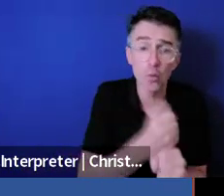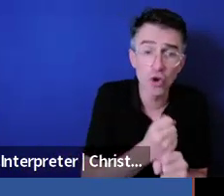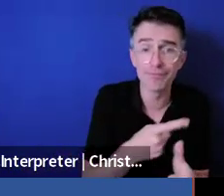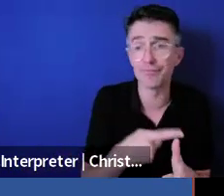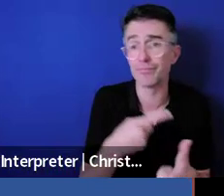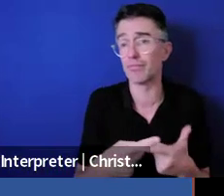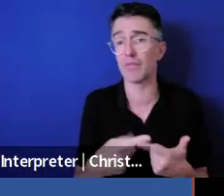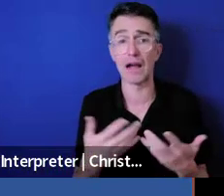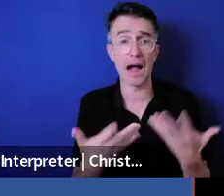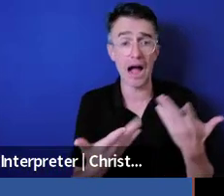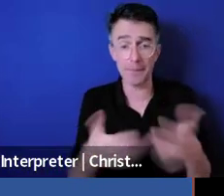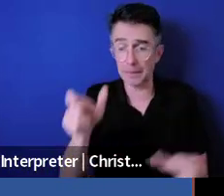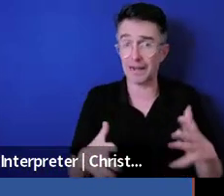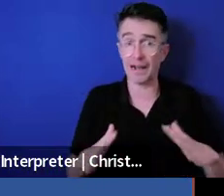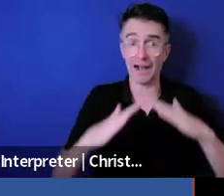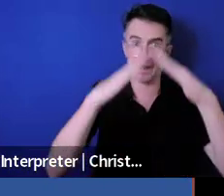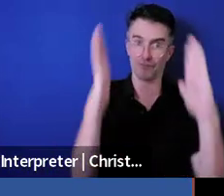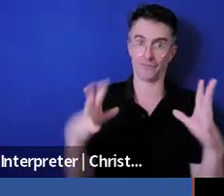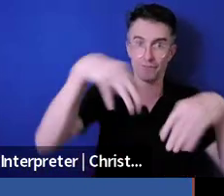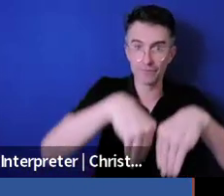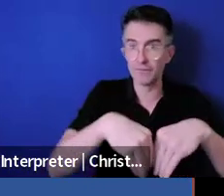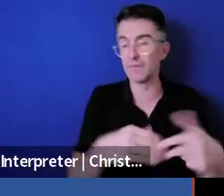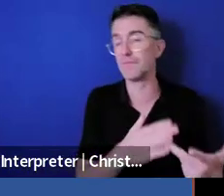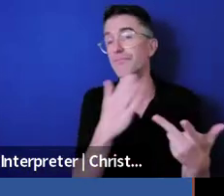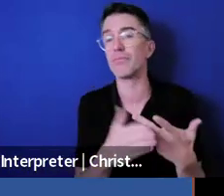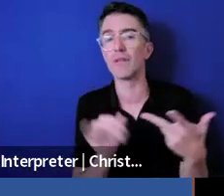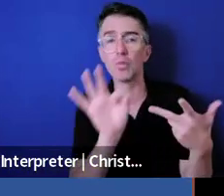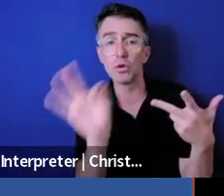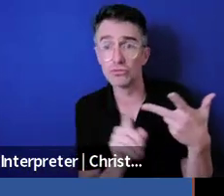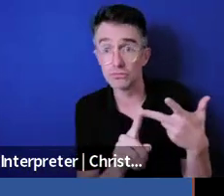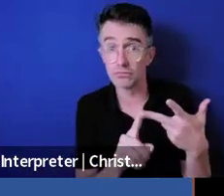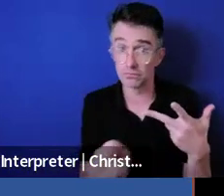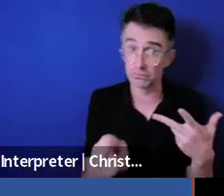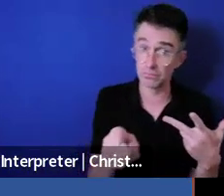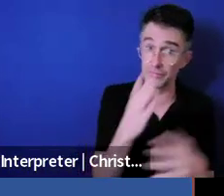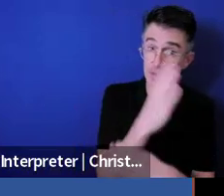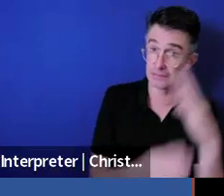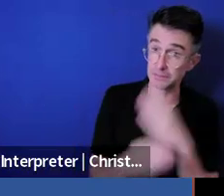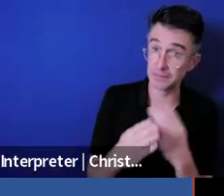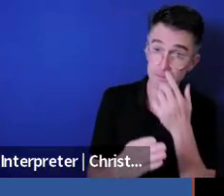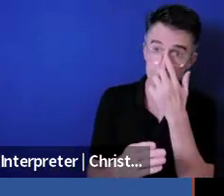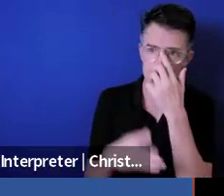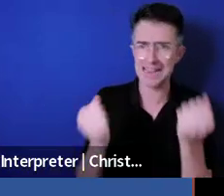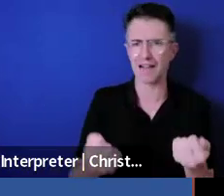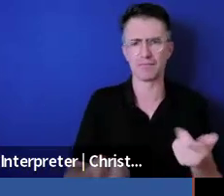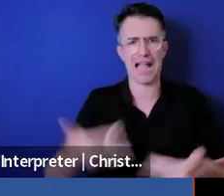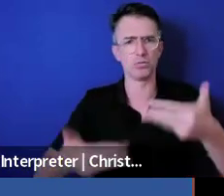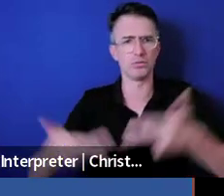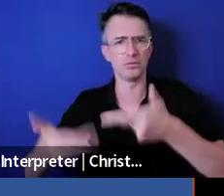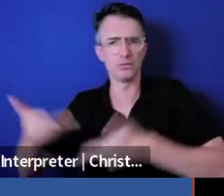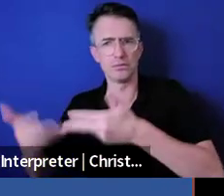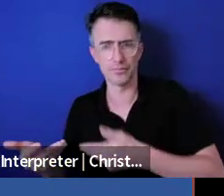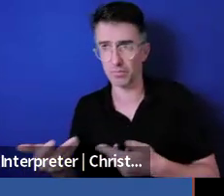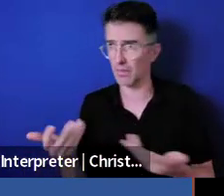disability. Why? To have an estimate of the share of the population experiencing disability and its diversity,